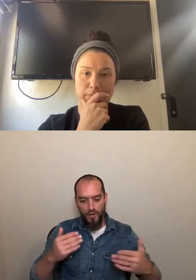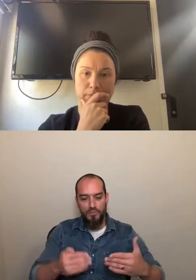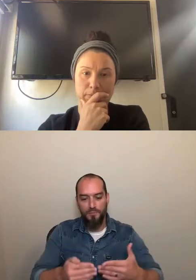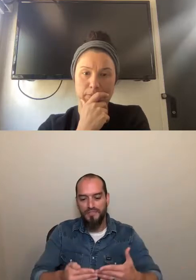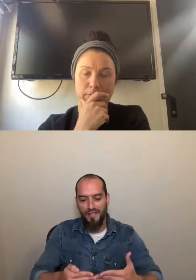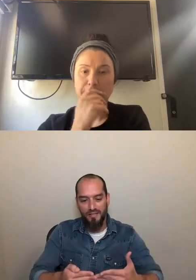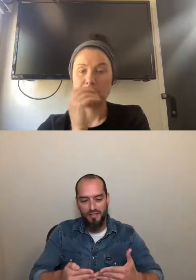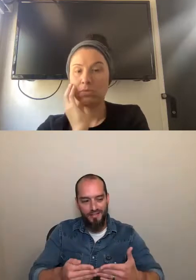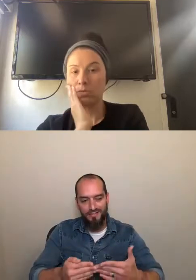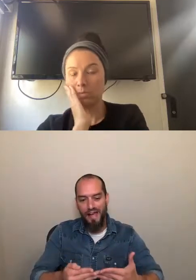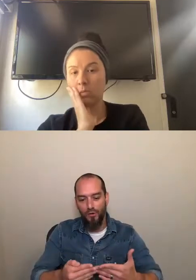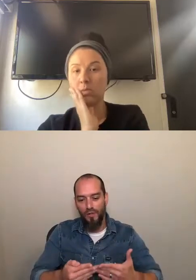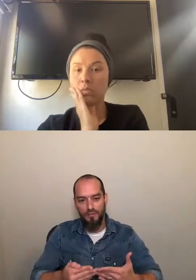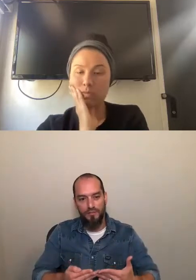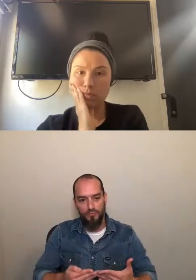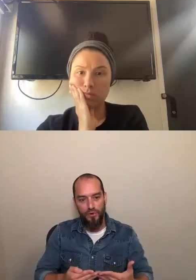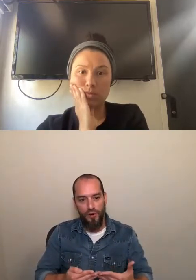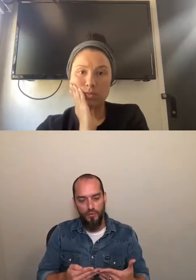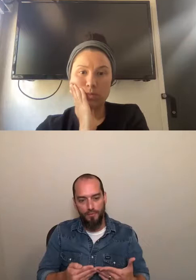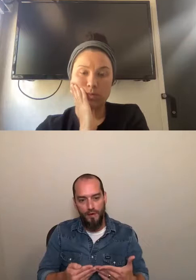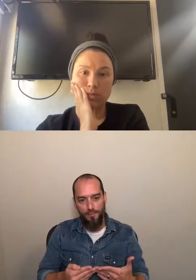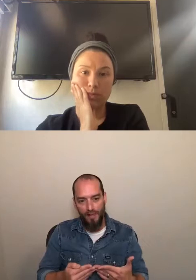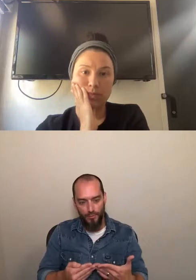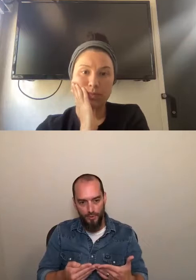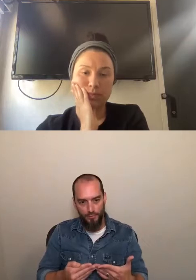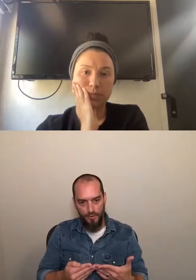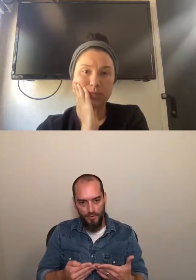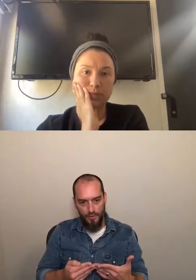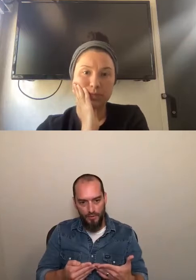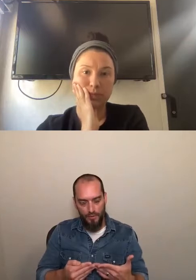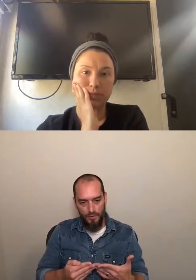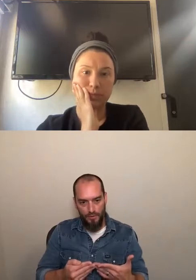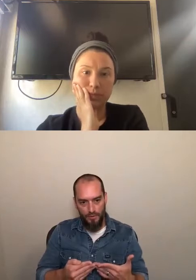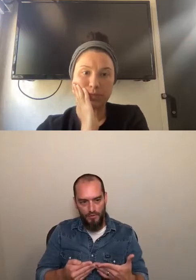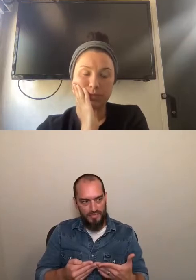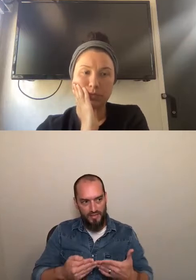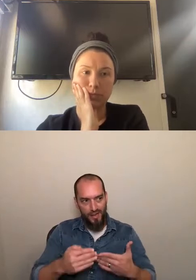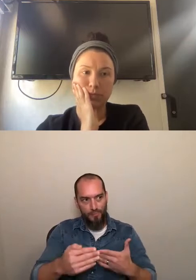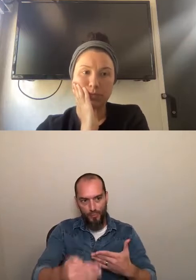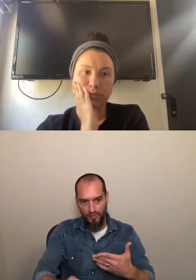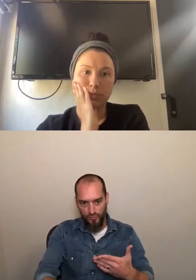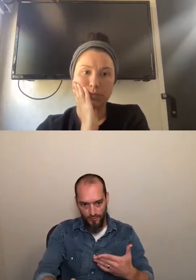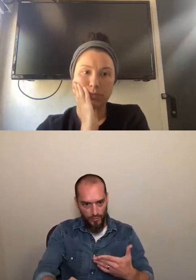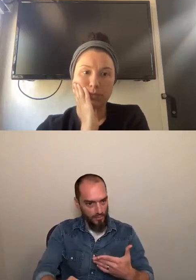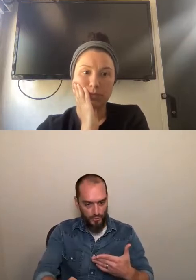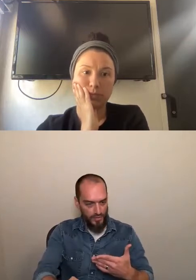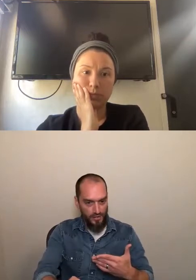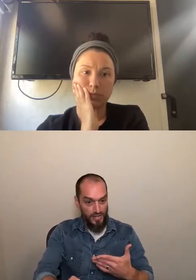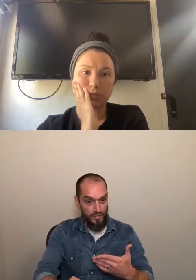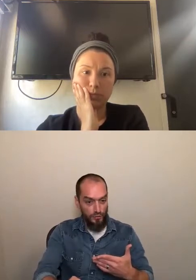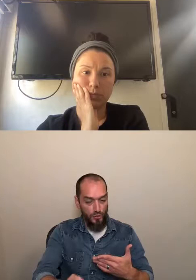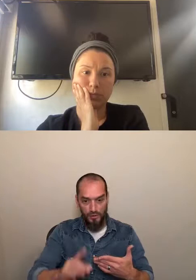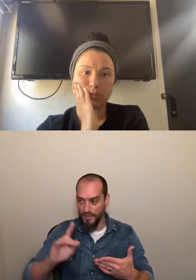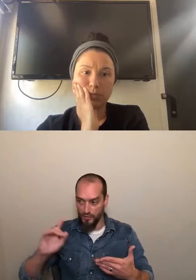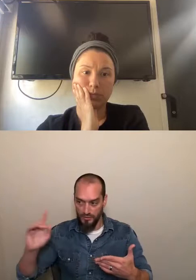But also I'm standing downwind from my bio pump. If I stand upwind from it when I'm doing an